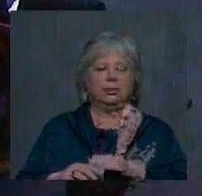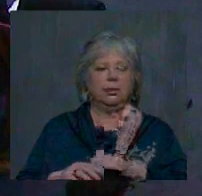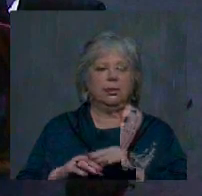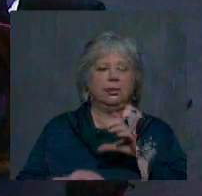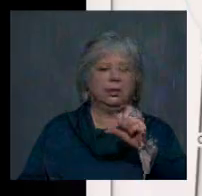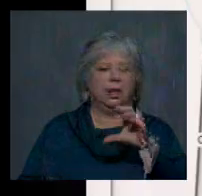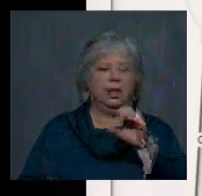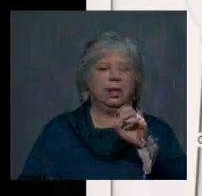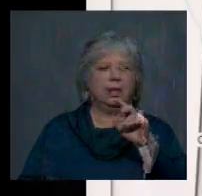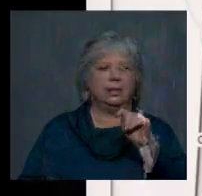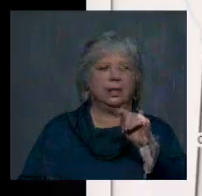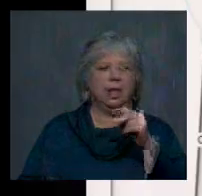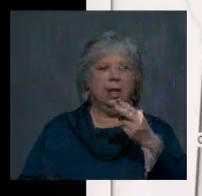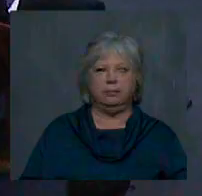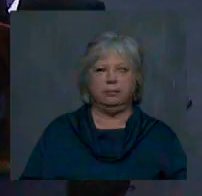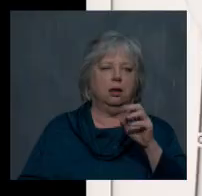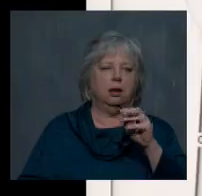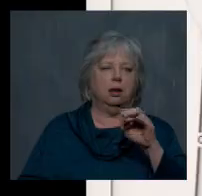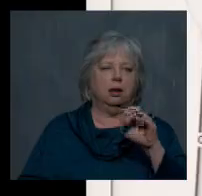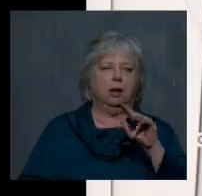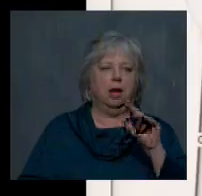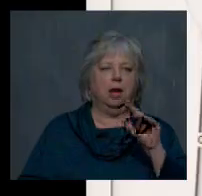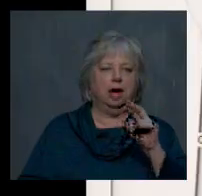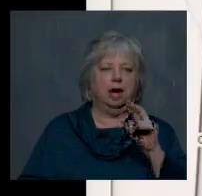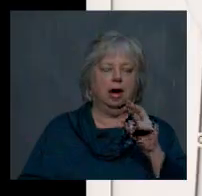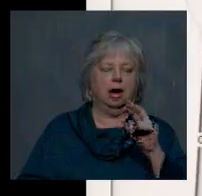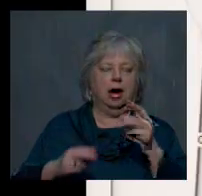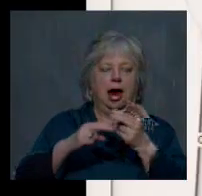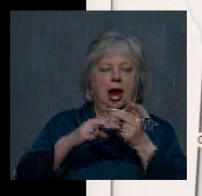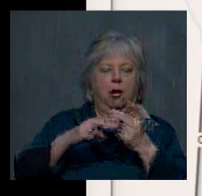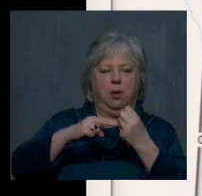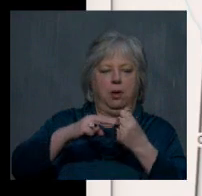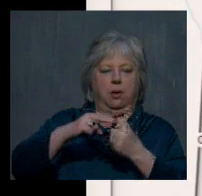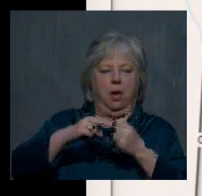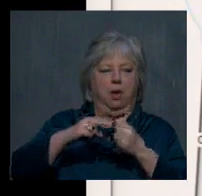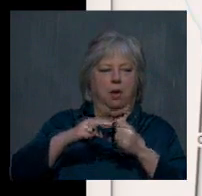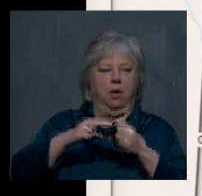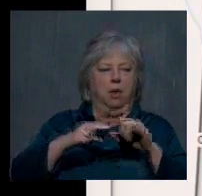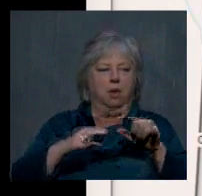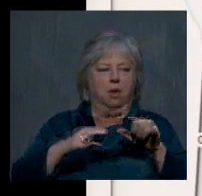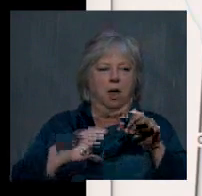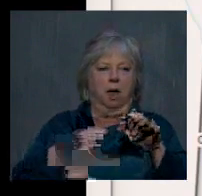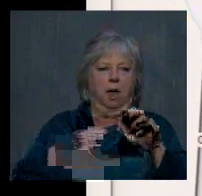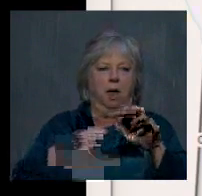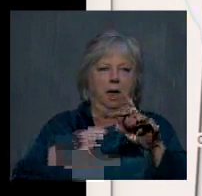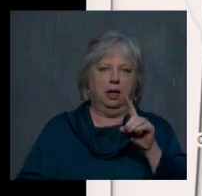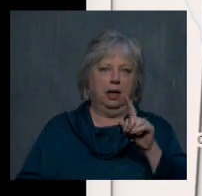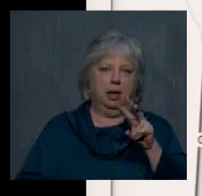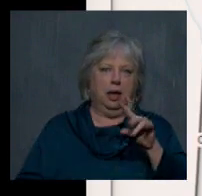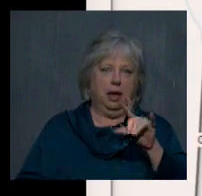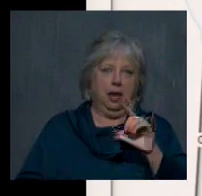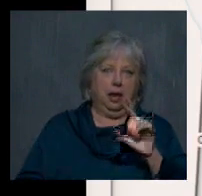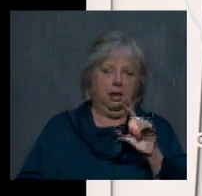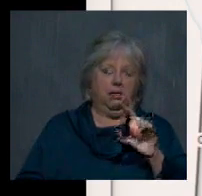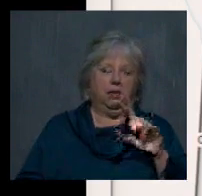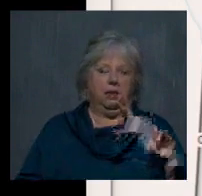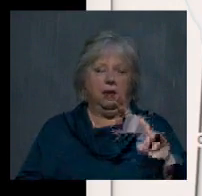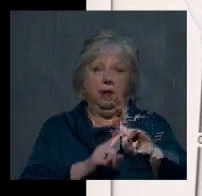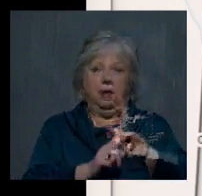south of the highway. Right there, south of the JES. What it is